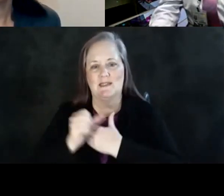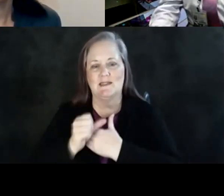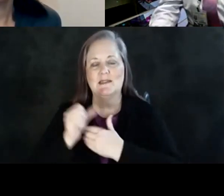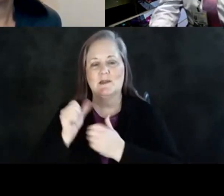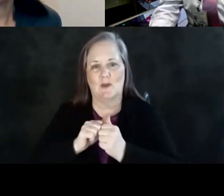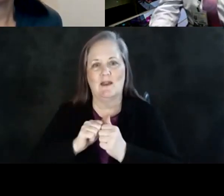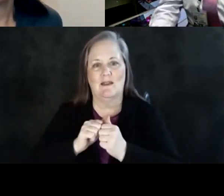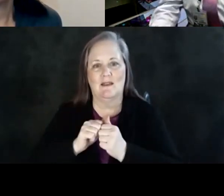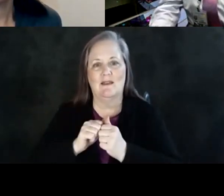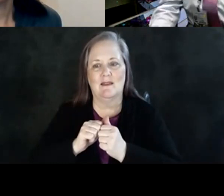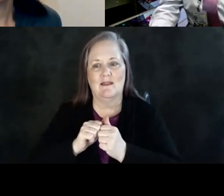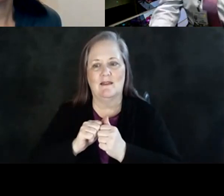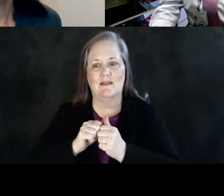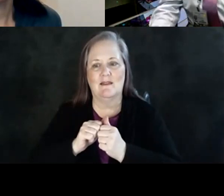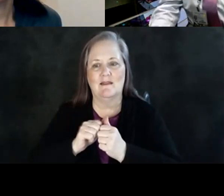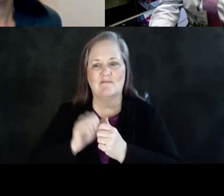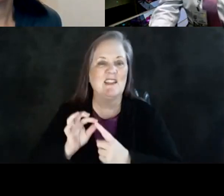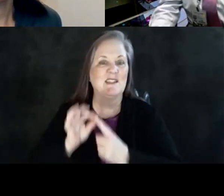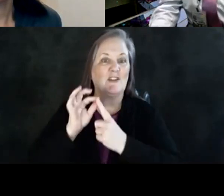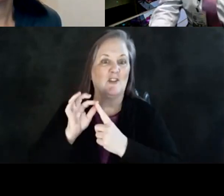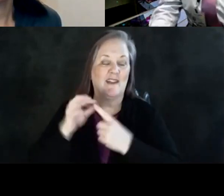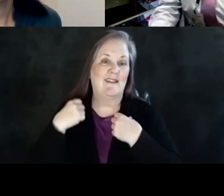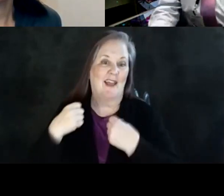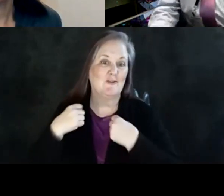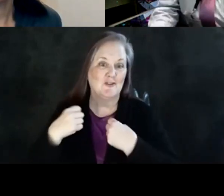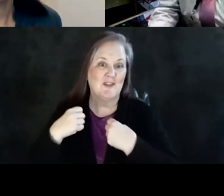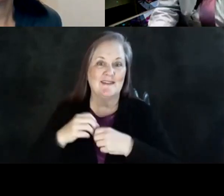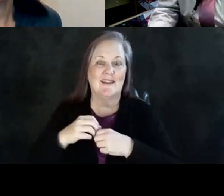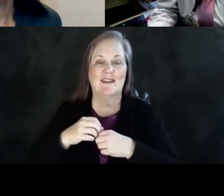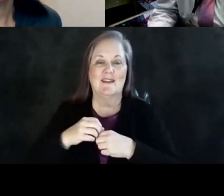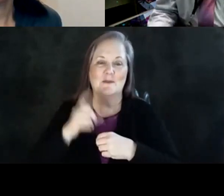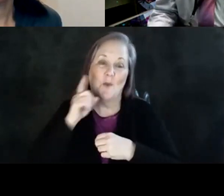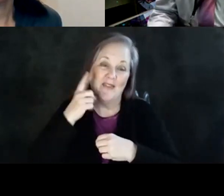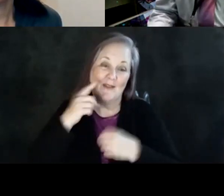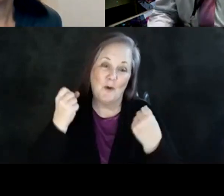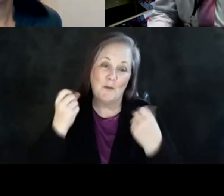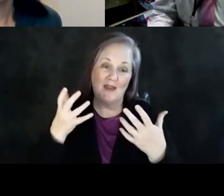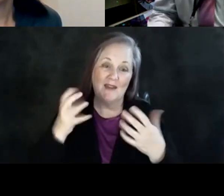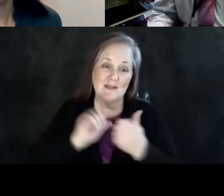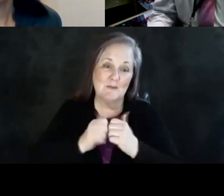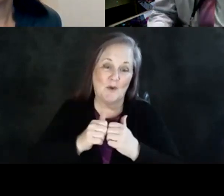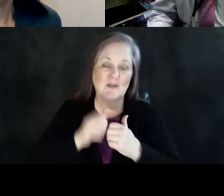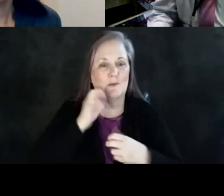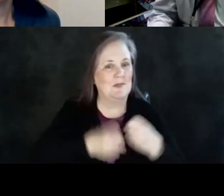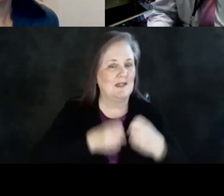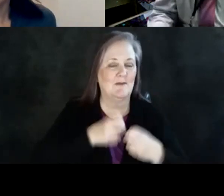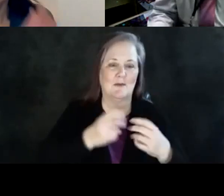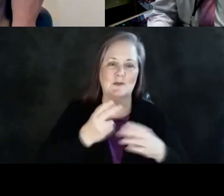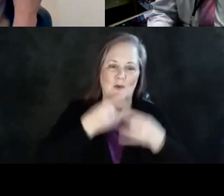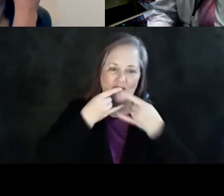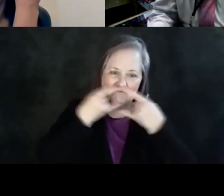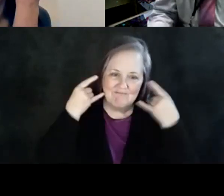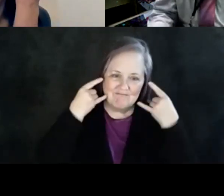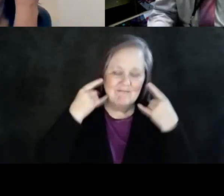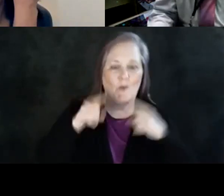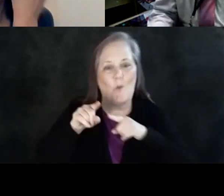with especially the heavy exercise. And I think for many of the sports, it would be difficult to wear a face covering